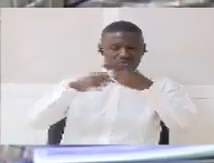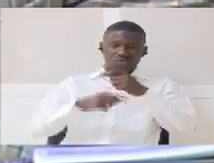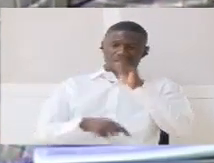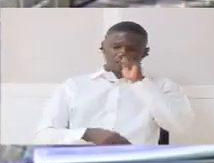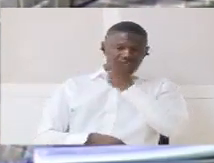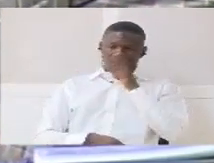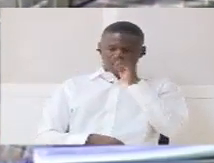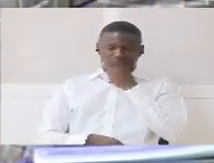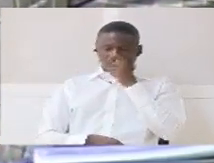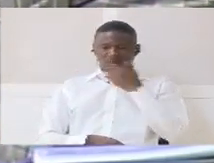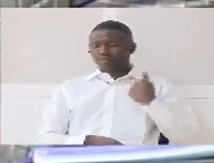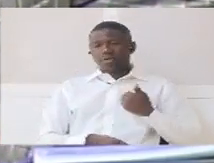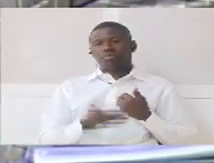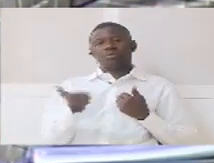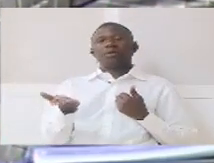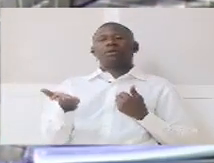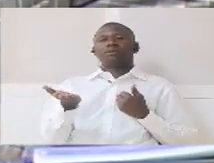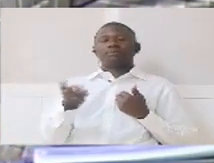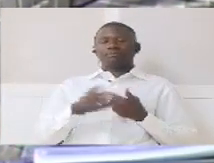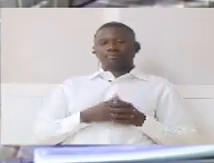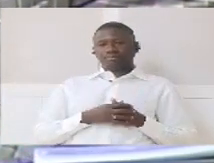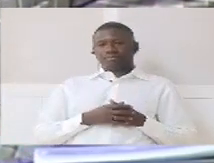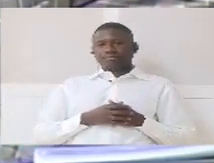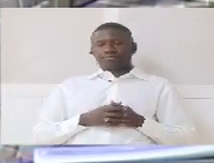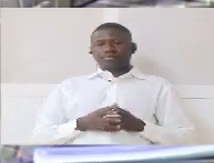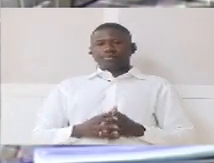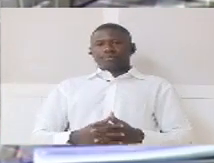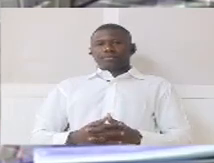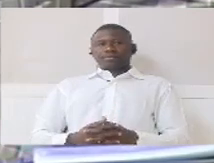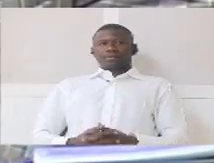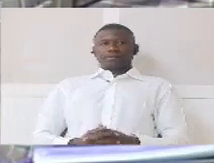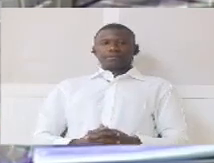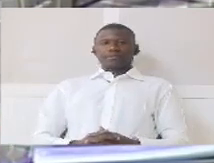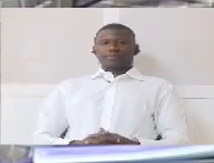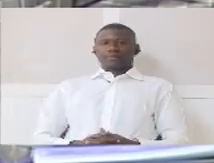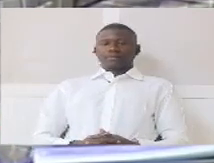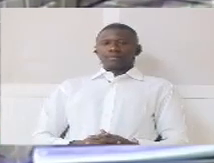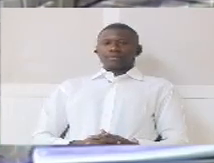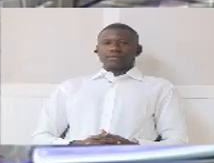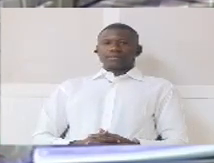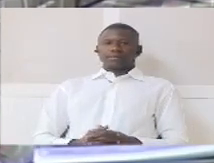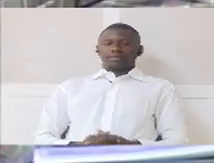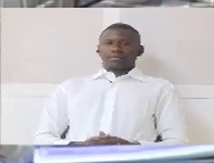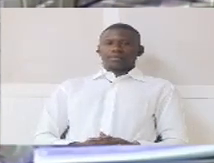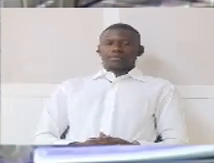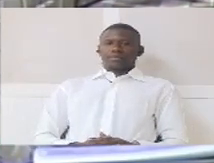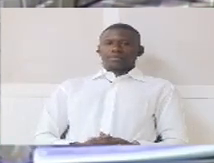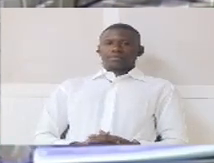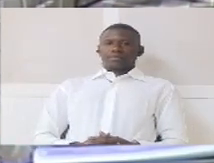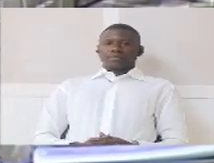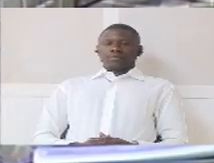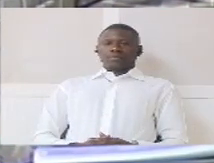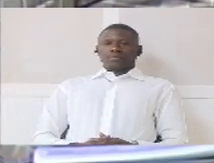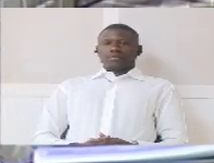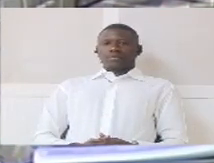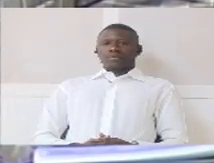ko David yenyi londo soto la ko nyi mono be nyi lufa kan ne wairi kuma fotale ma ba fokan ne bari a continue ta hanimbi ka